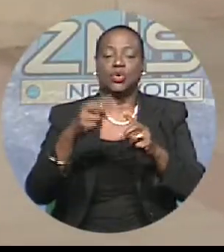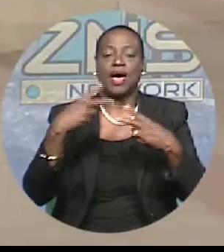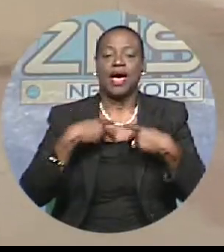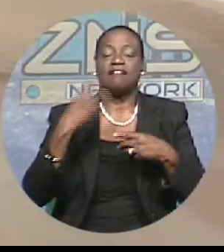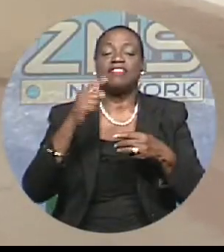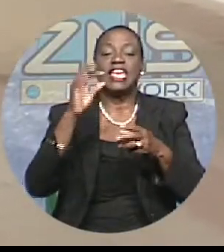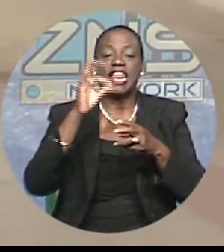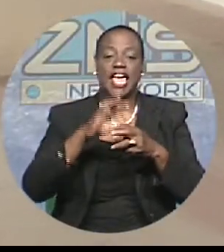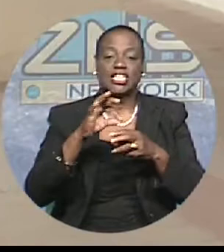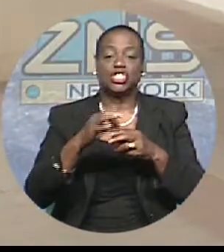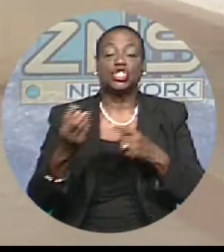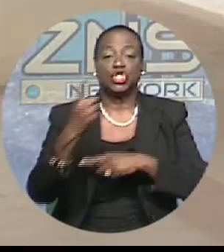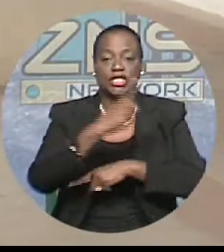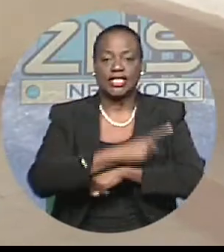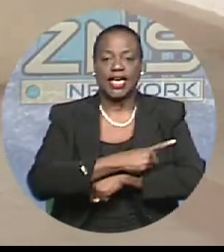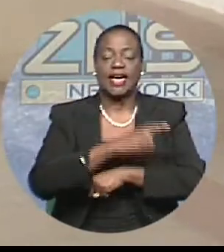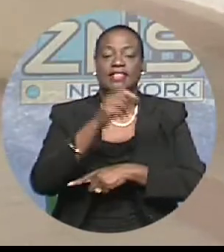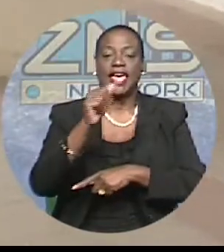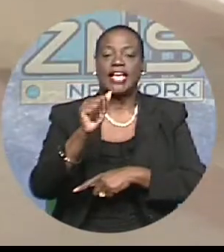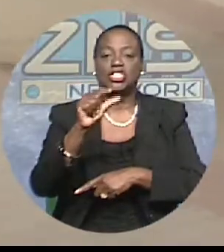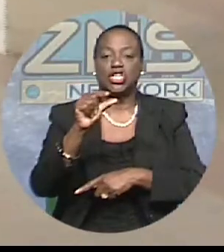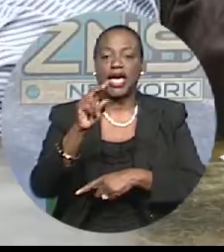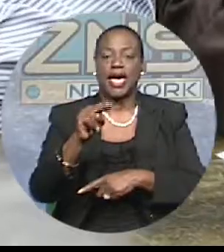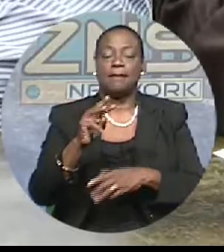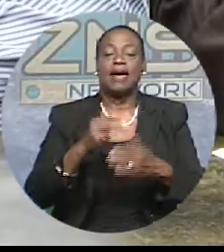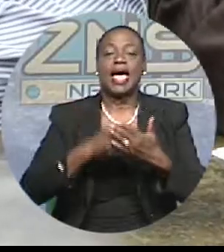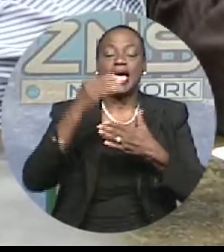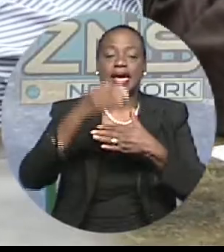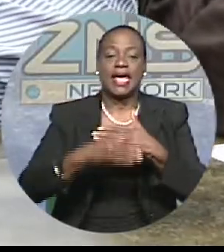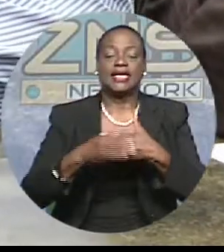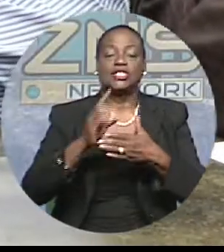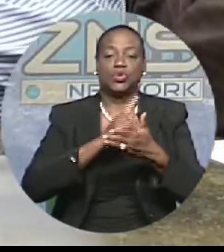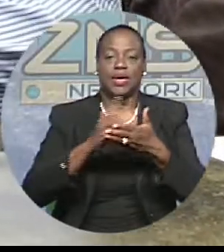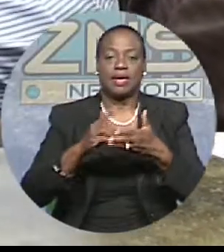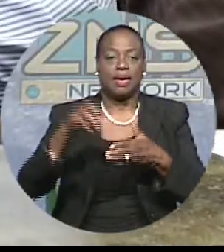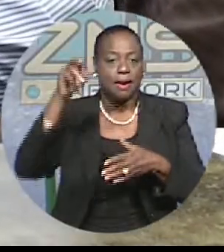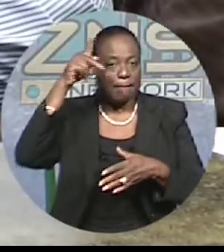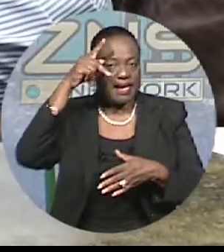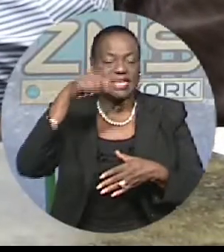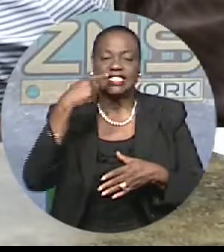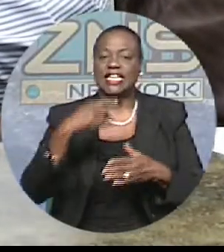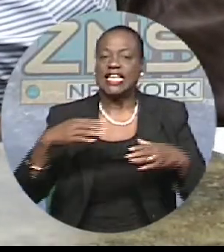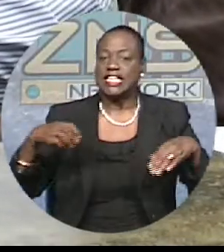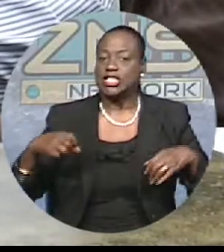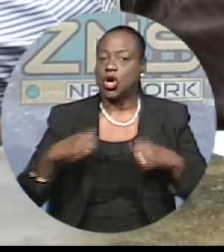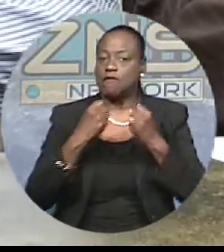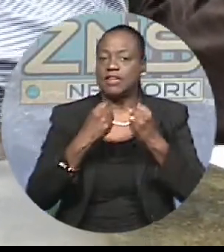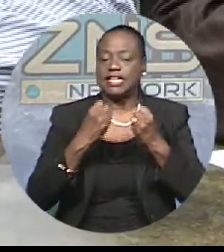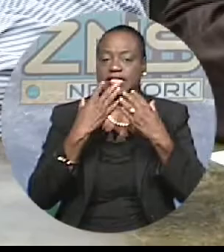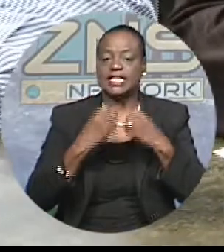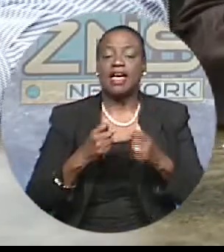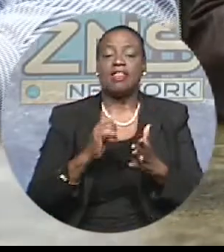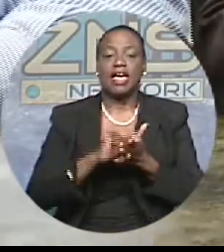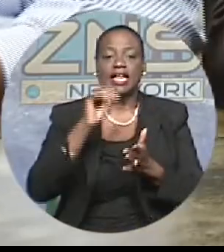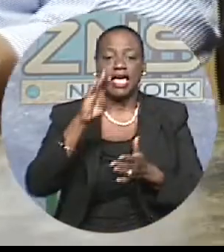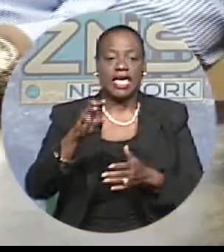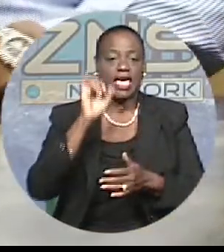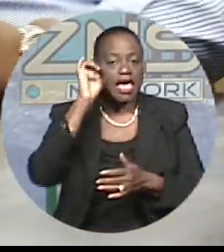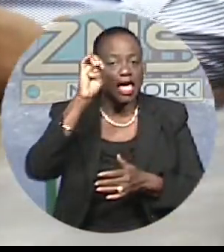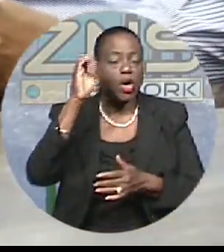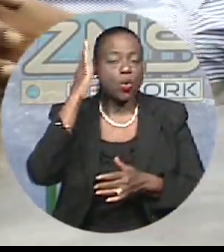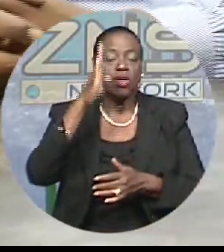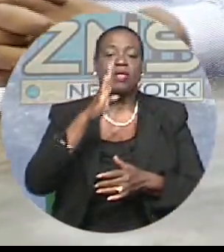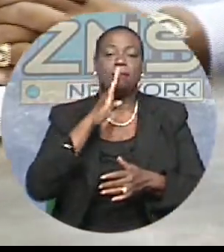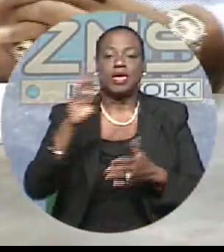I agree to that. Pinder says he's confident that he would be reelected, even though he has been accused of being in collusion with government following